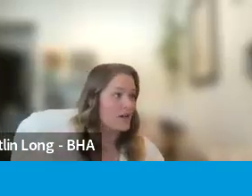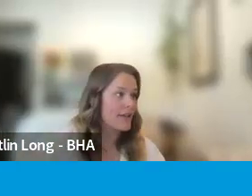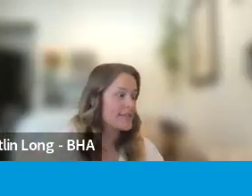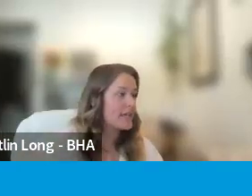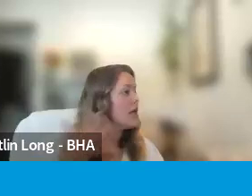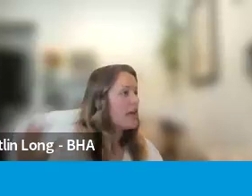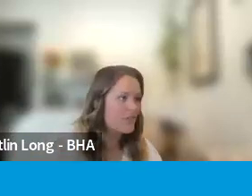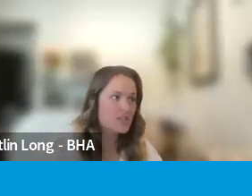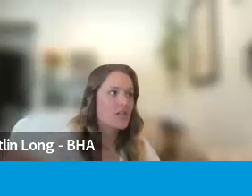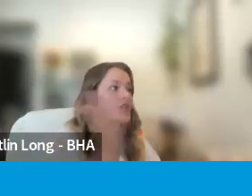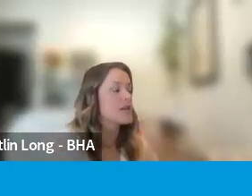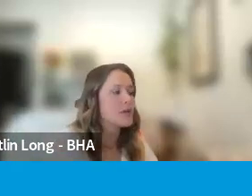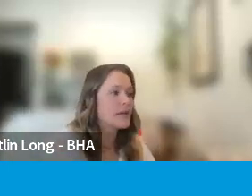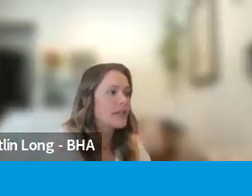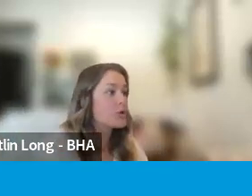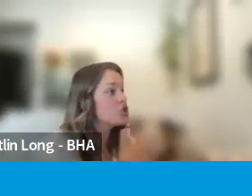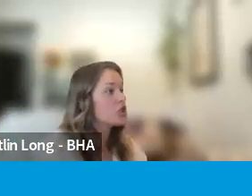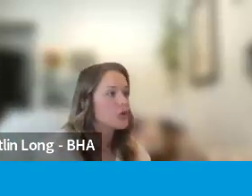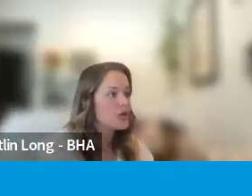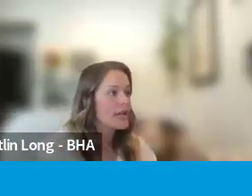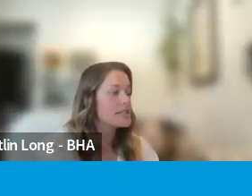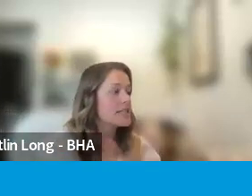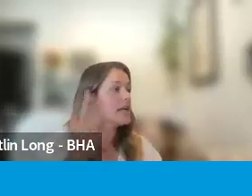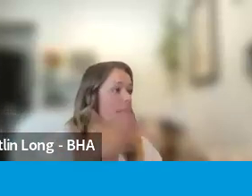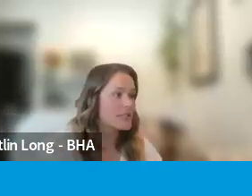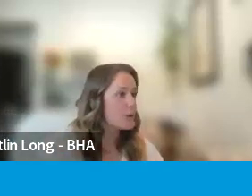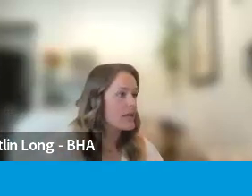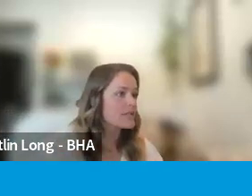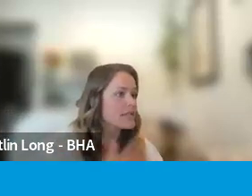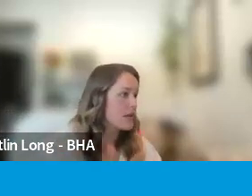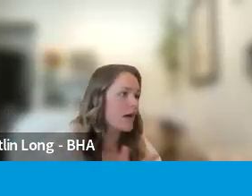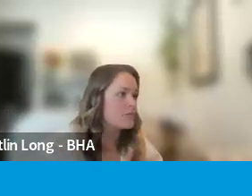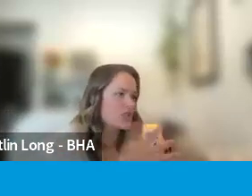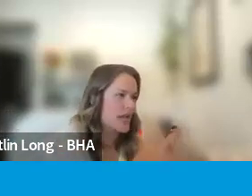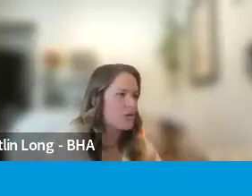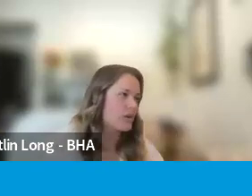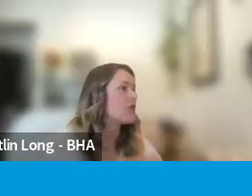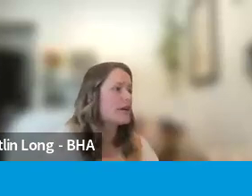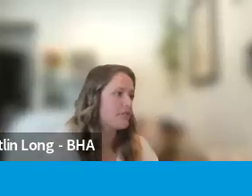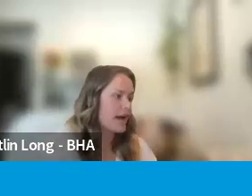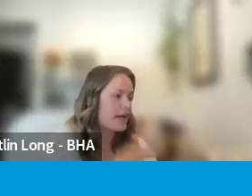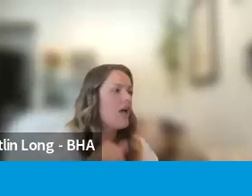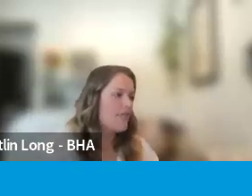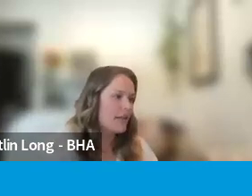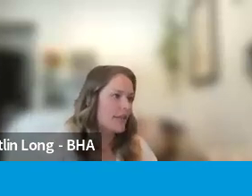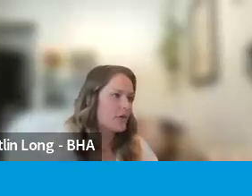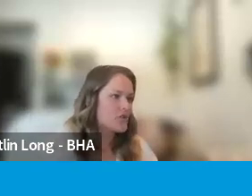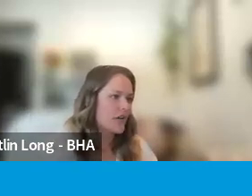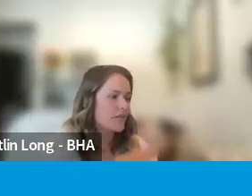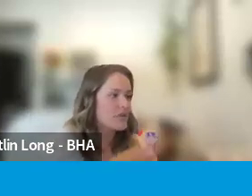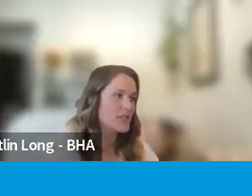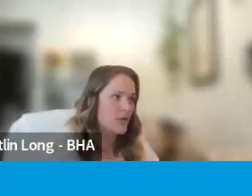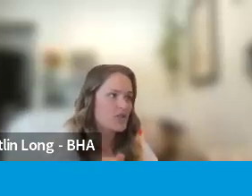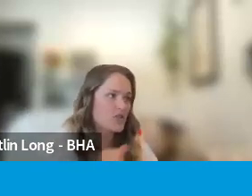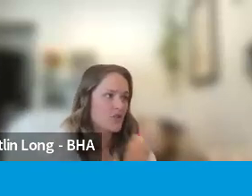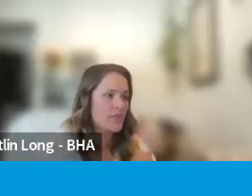again, revitalize it, if there's another subcommittee that we should create in its place, and just kind of wanted to clarify that language